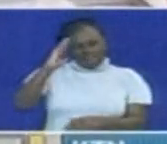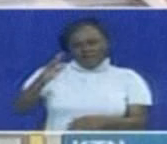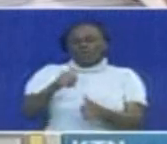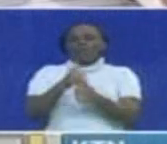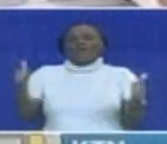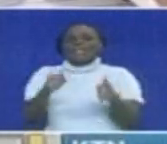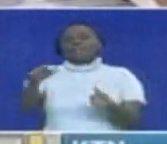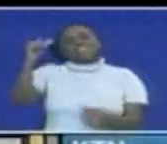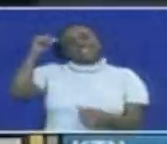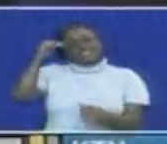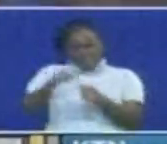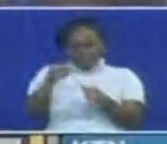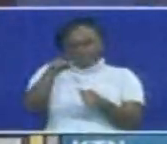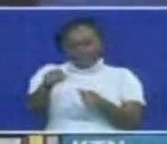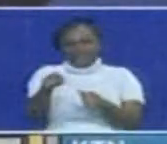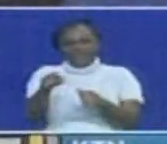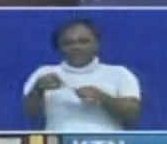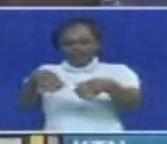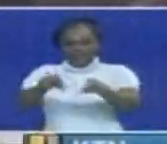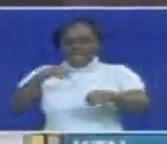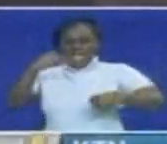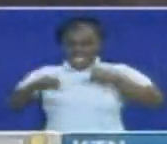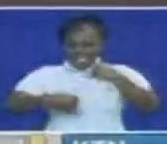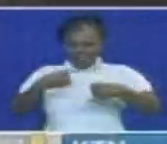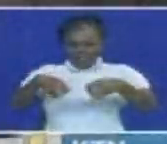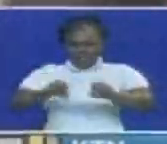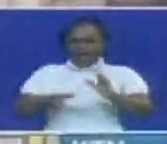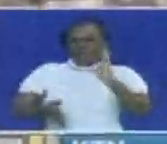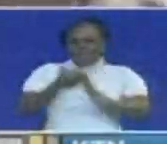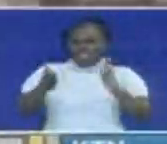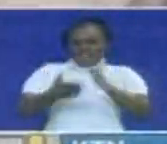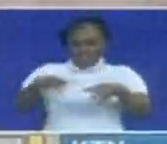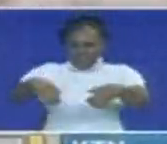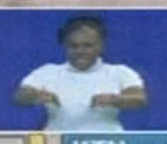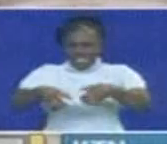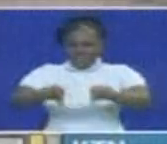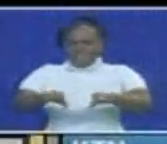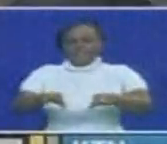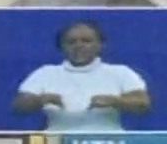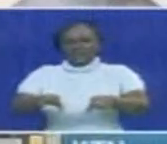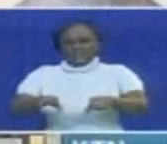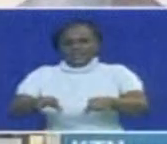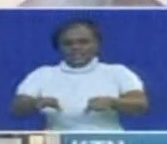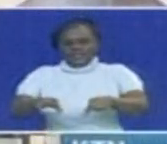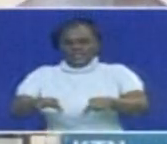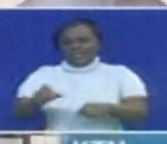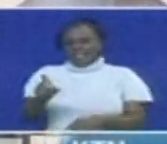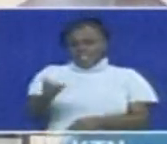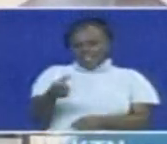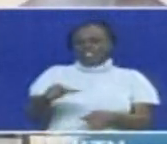Simiyu will now put aside his bicycle and enjoy a quicker and more reliable means to earn a living.